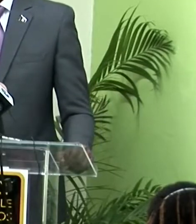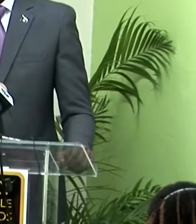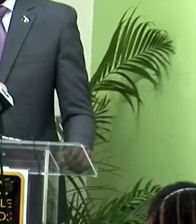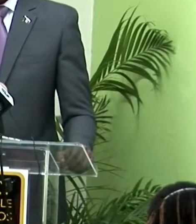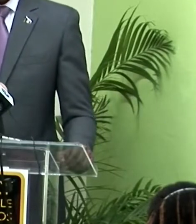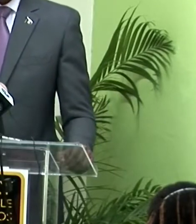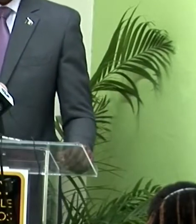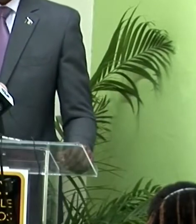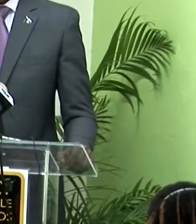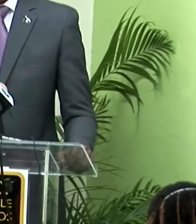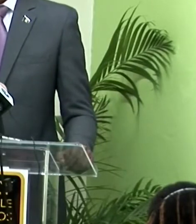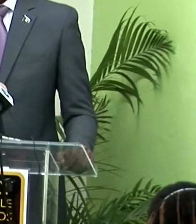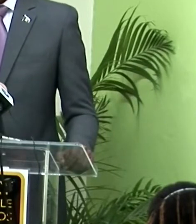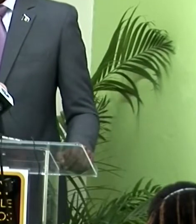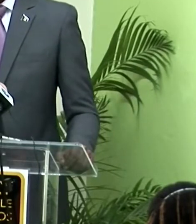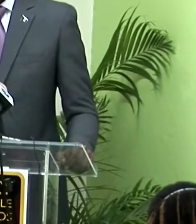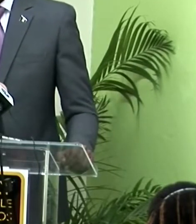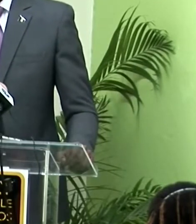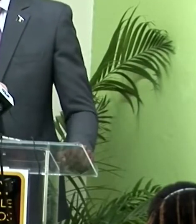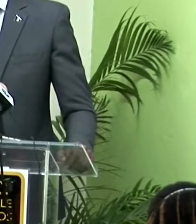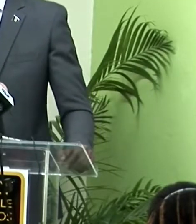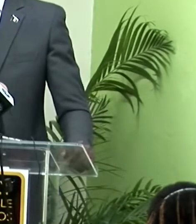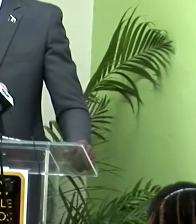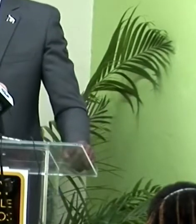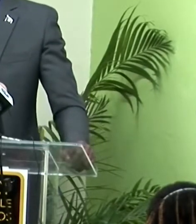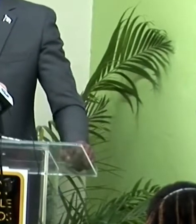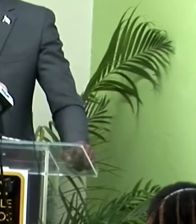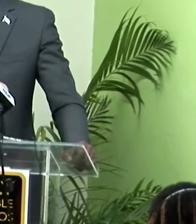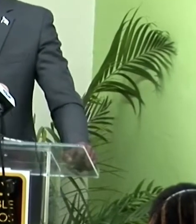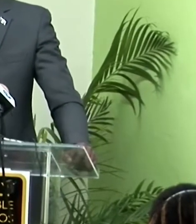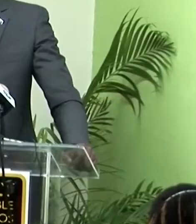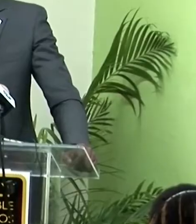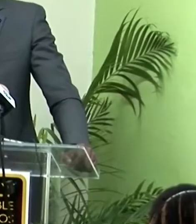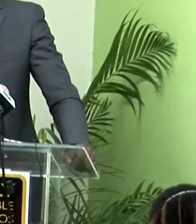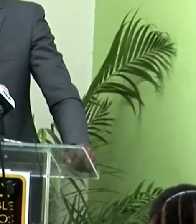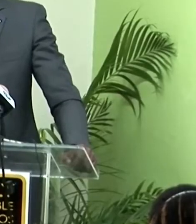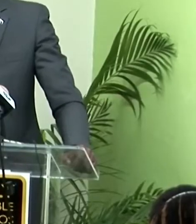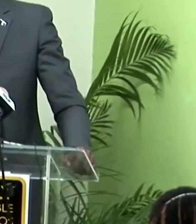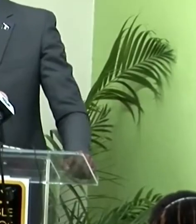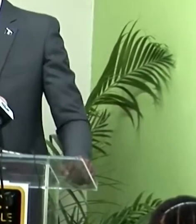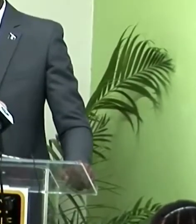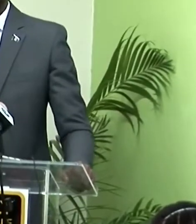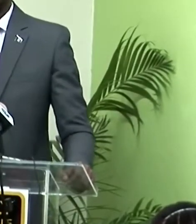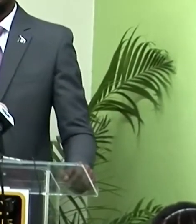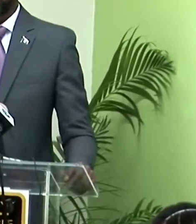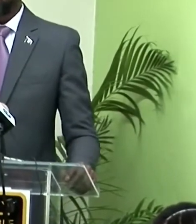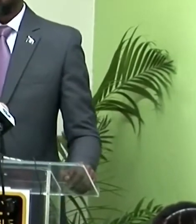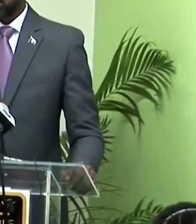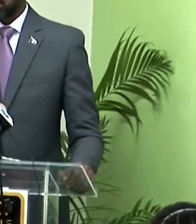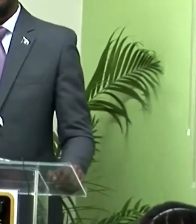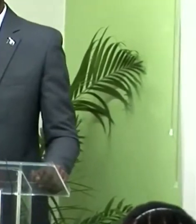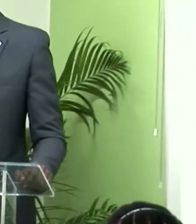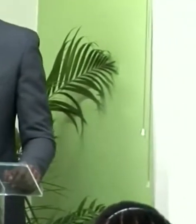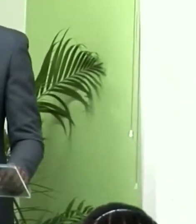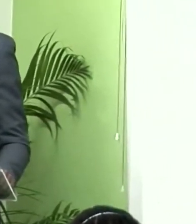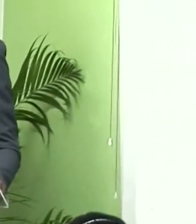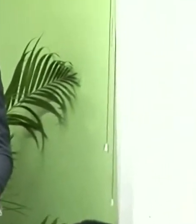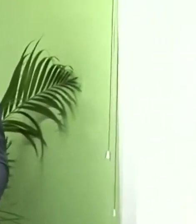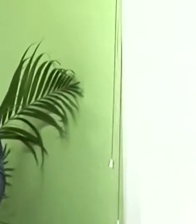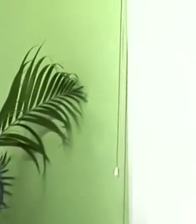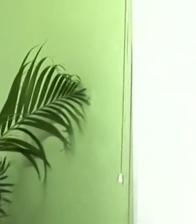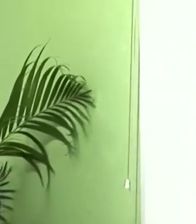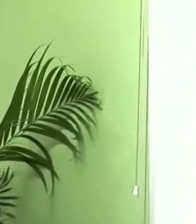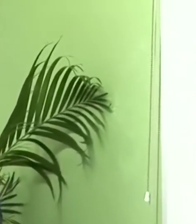promote workplace harmony, can increase productivity, and can create